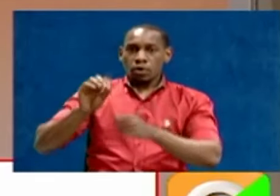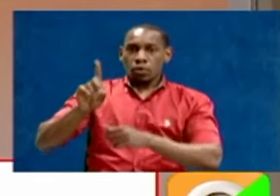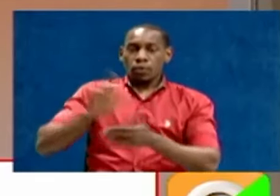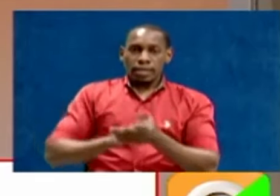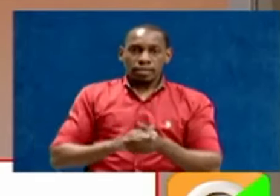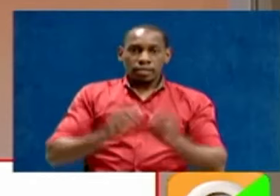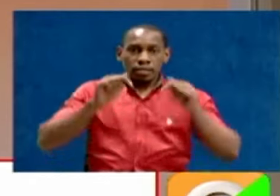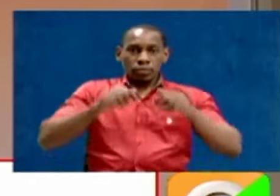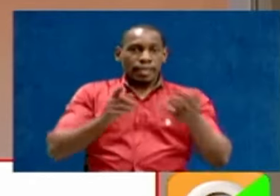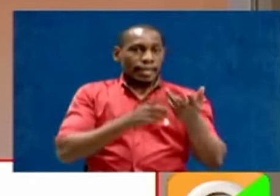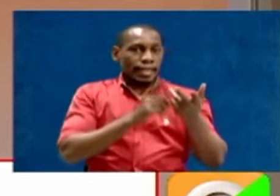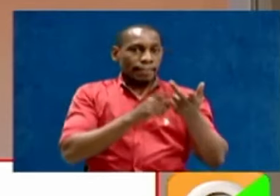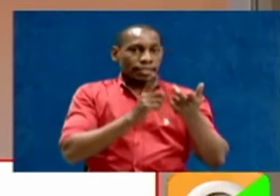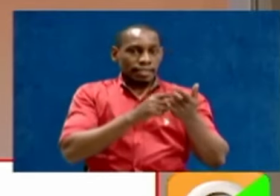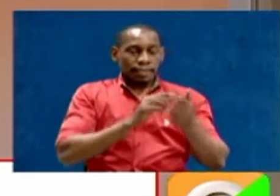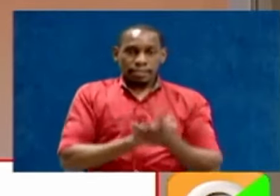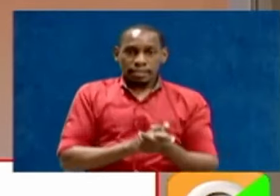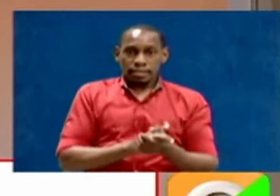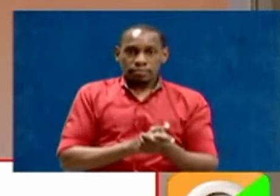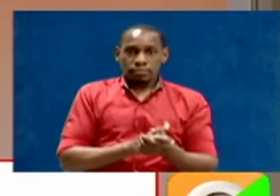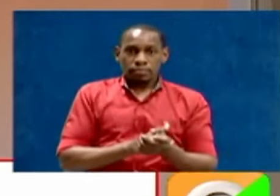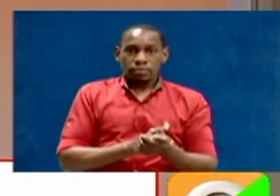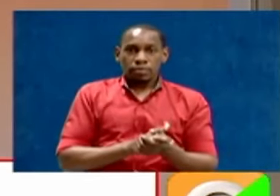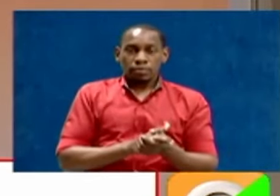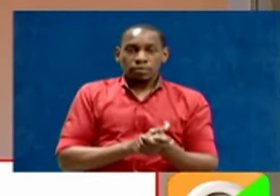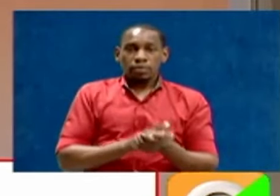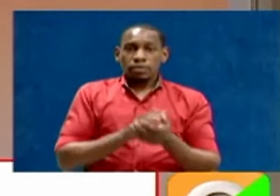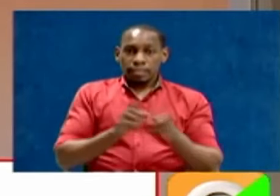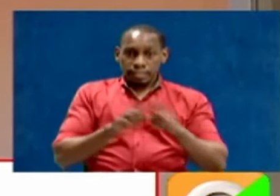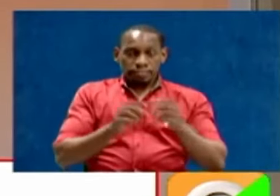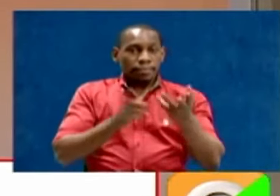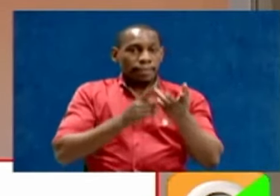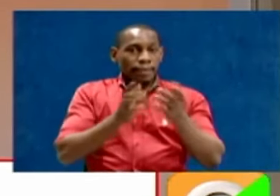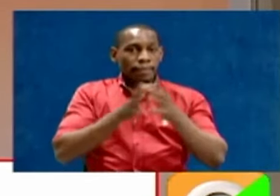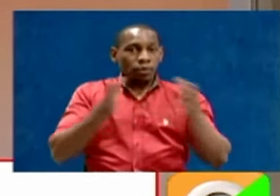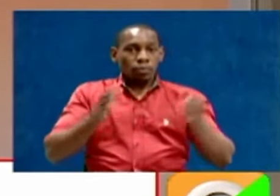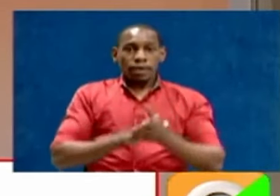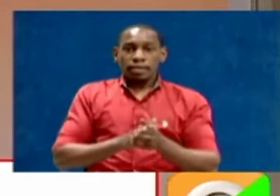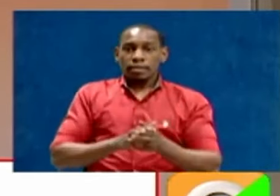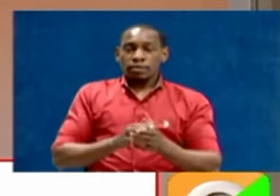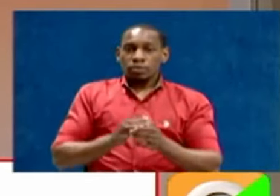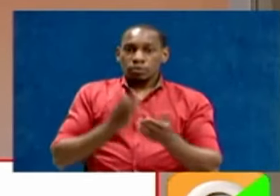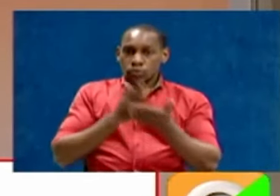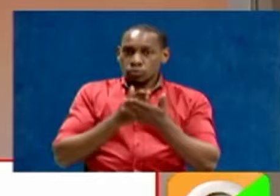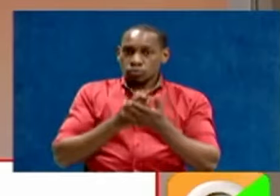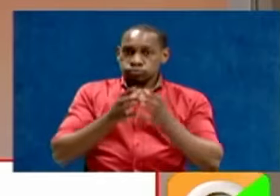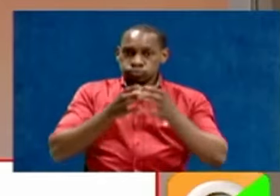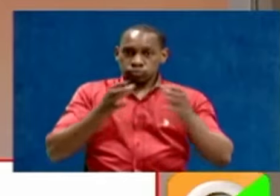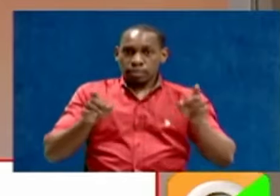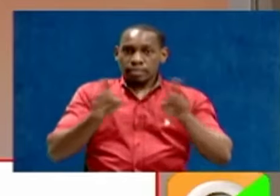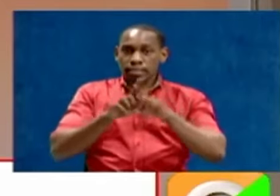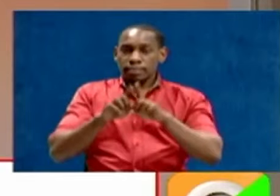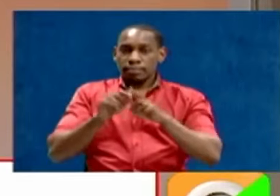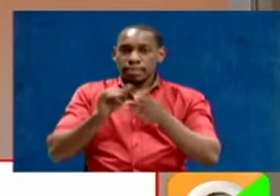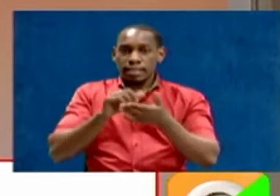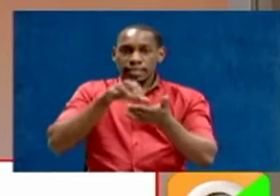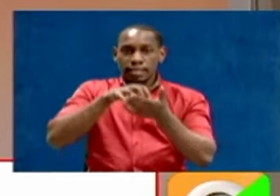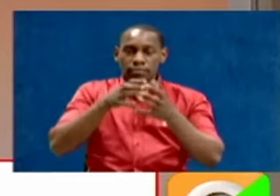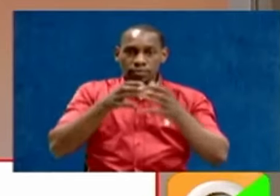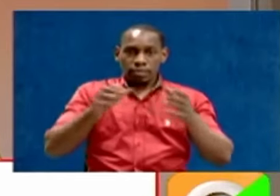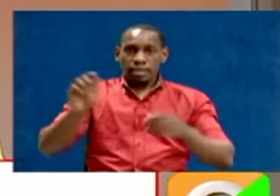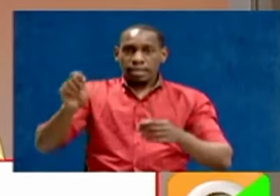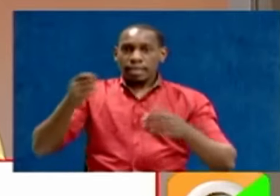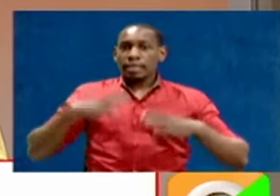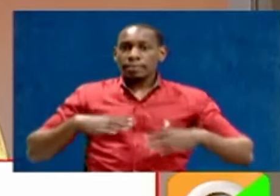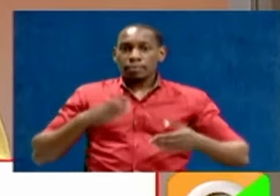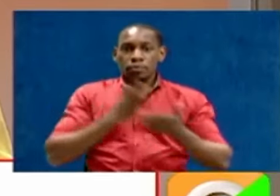15,601. Today's numbers are extremely high as well. They have risen, and despite the surge in cases, some